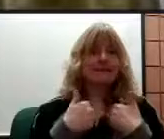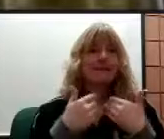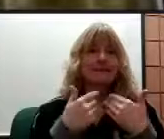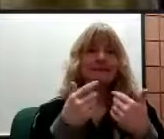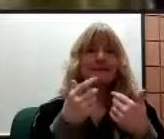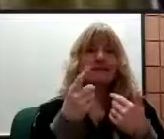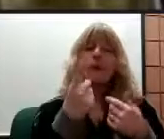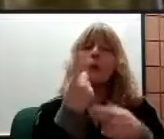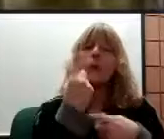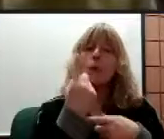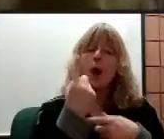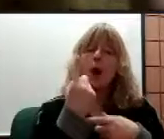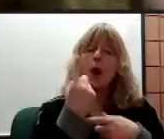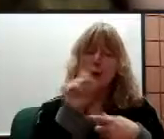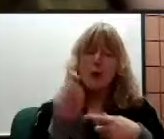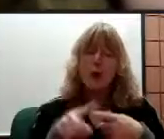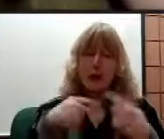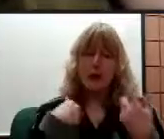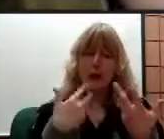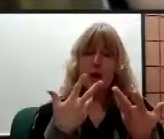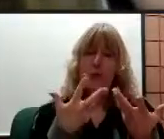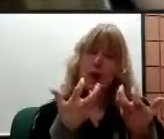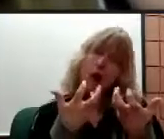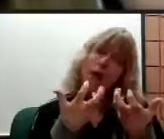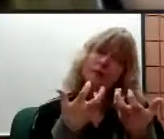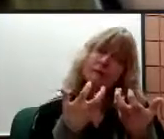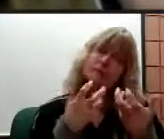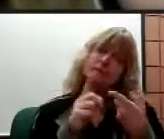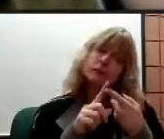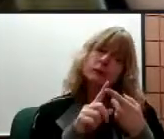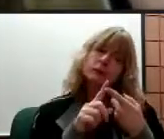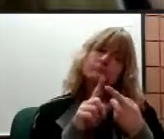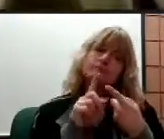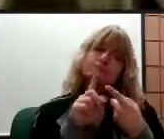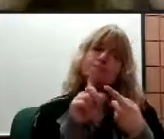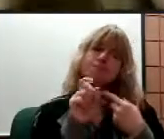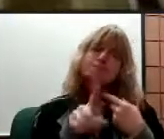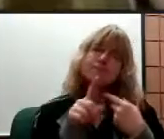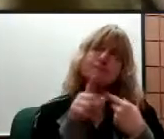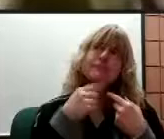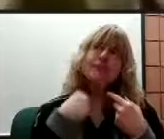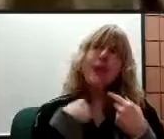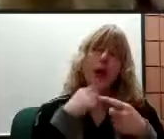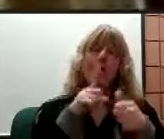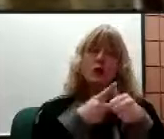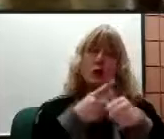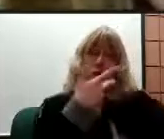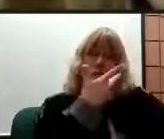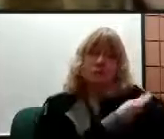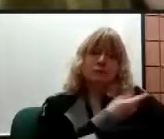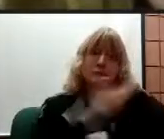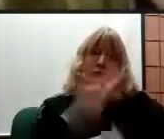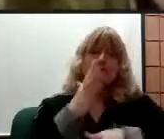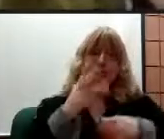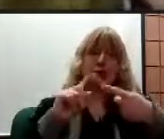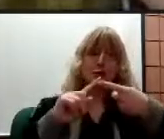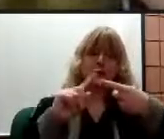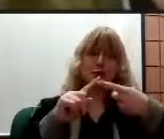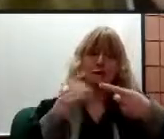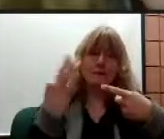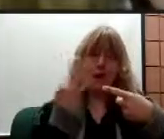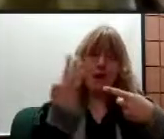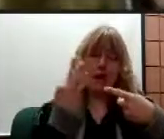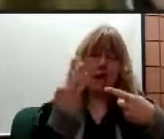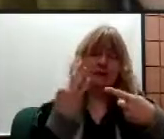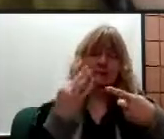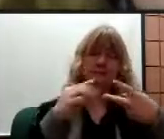one question that I wanted to raise, and I actually got my first dose on Friday, and so I first want to say it